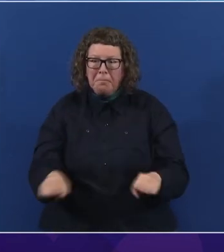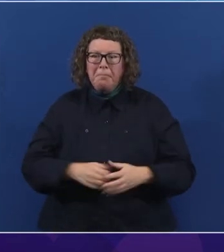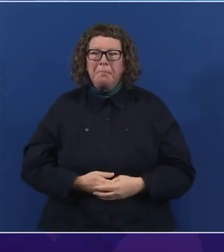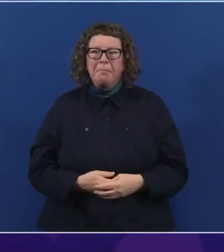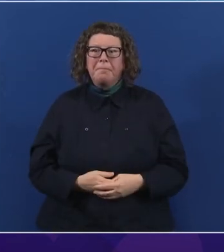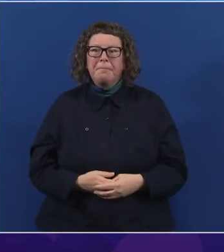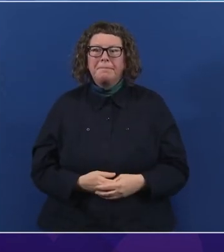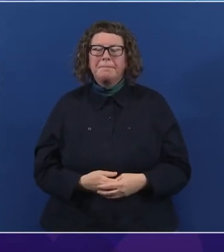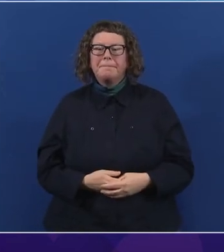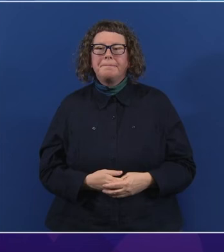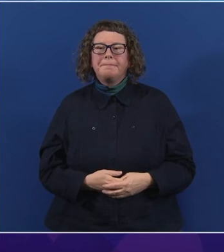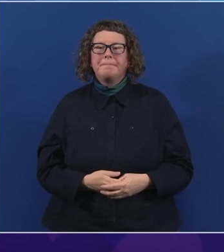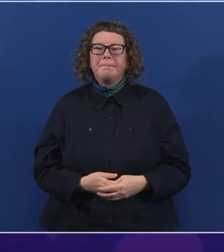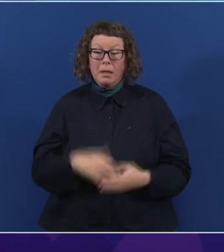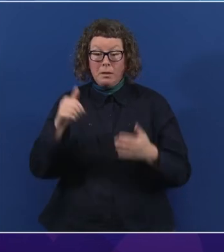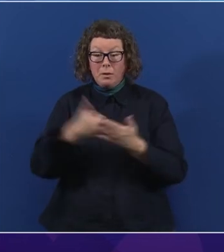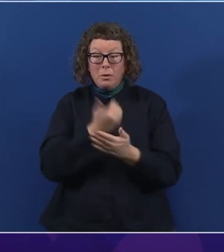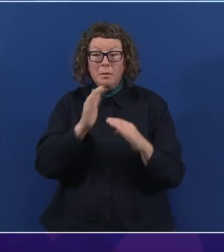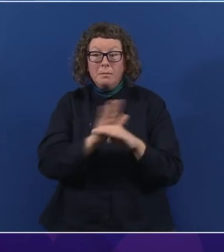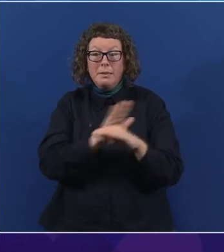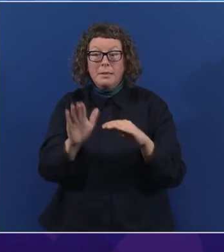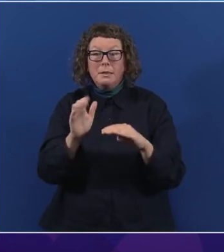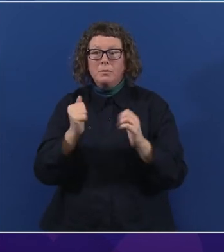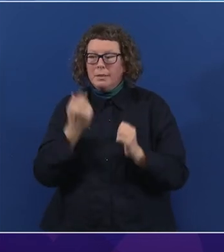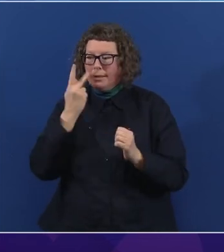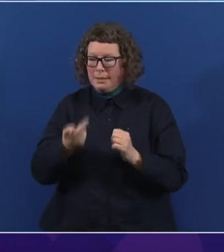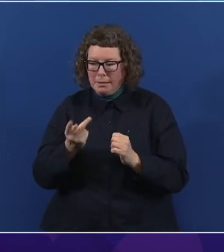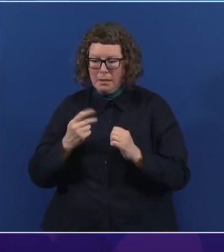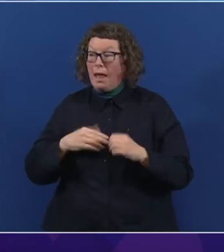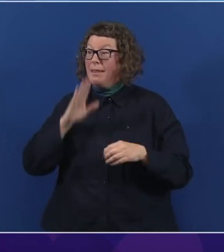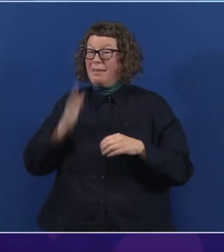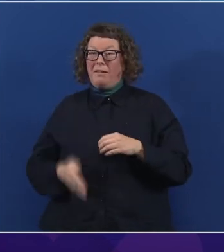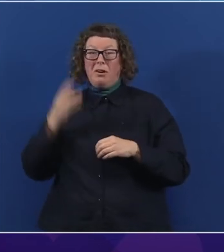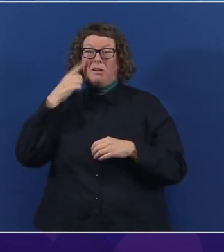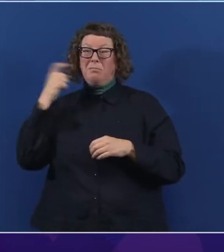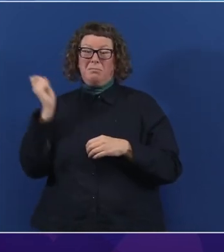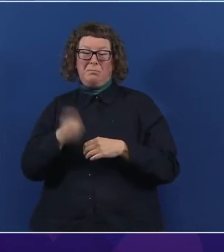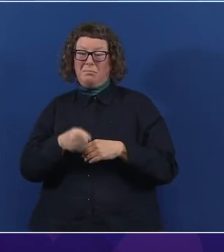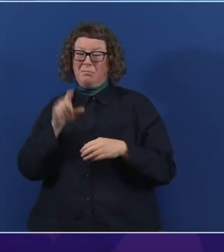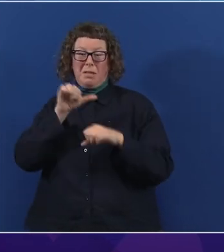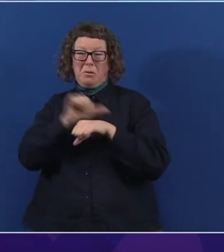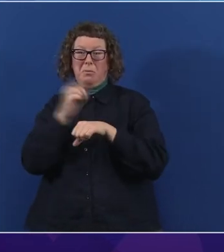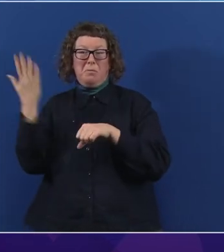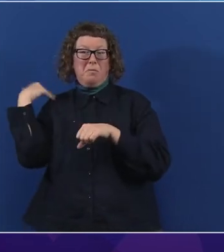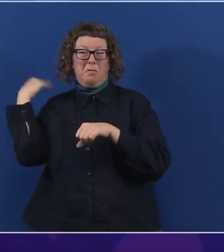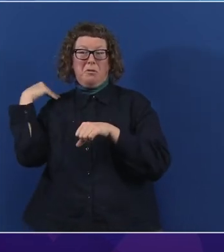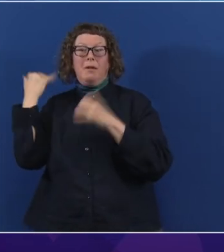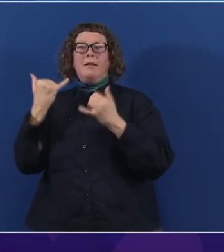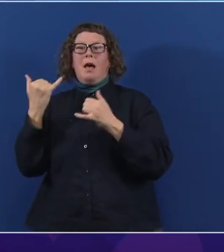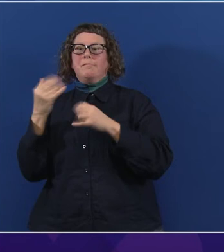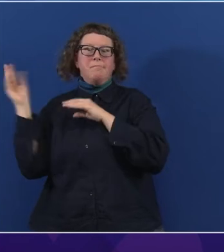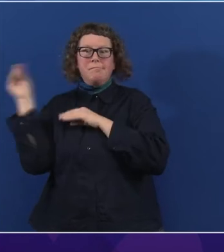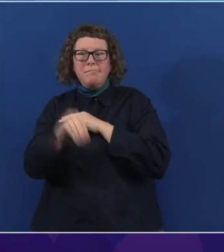eyes. We're seeing new businesses, and businesses that have never given Alberta even a second look are now focused on